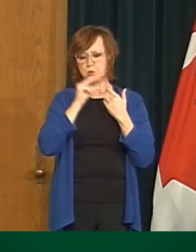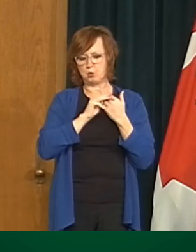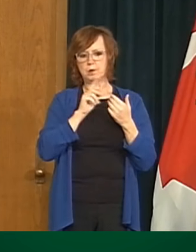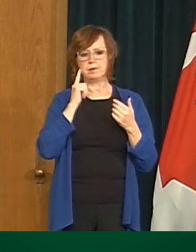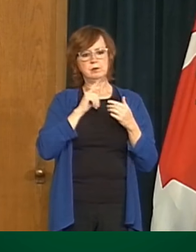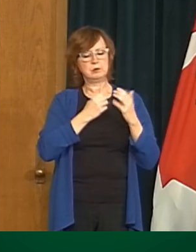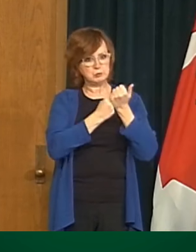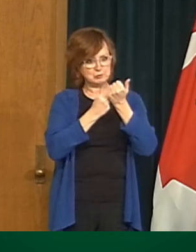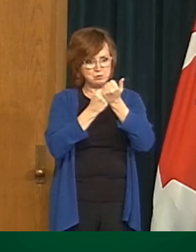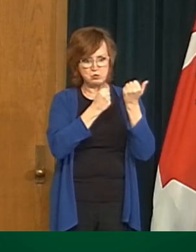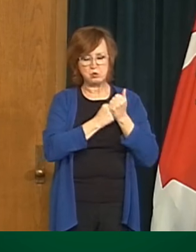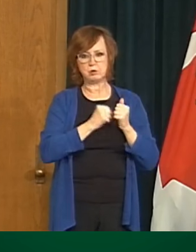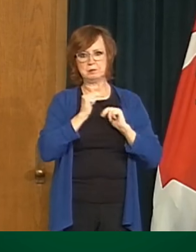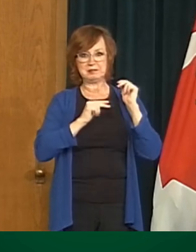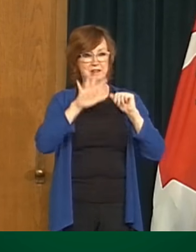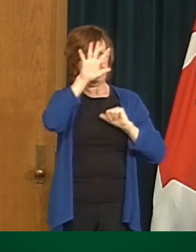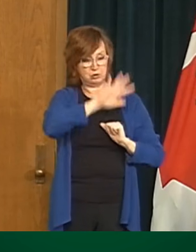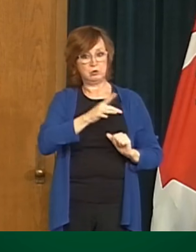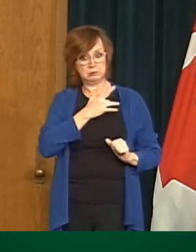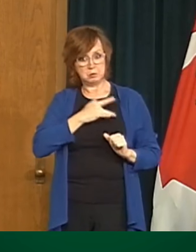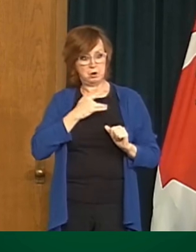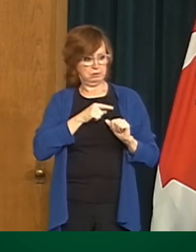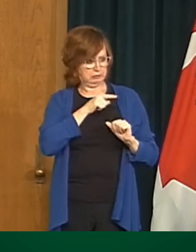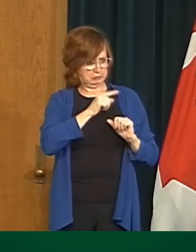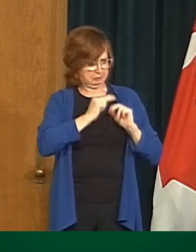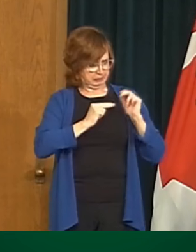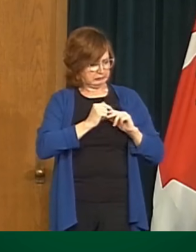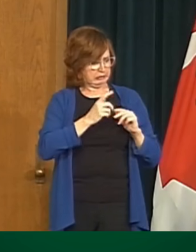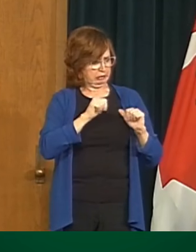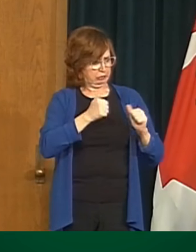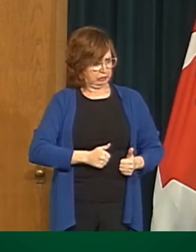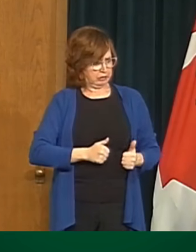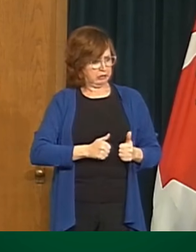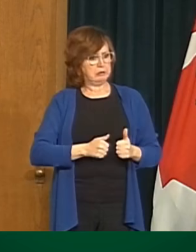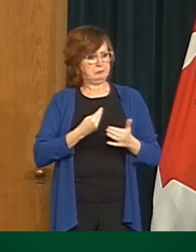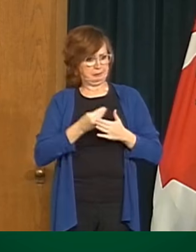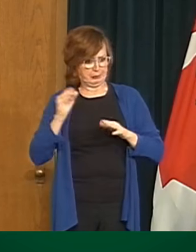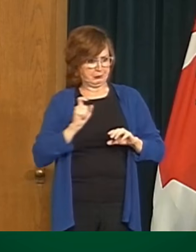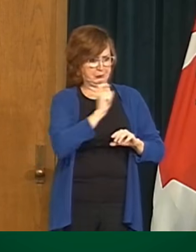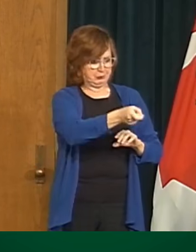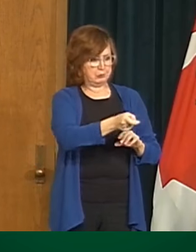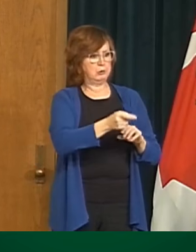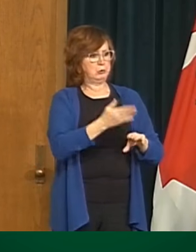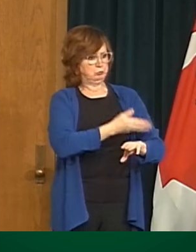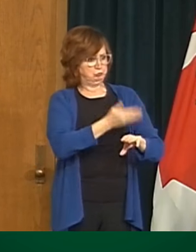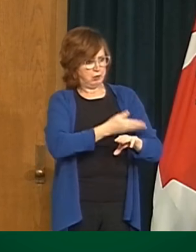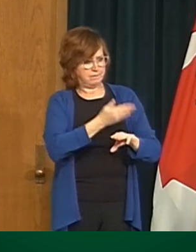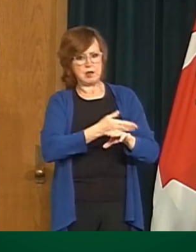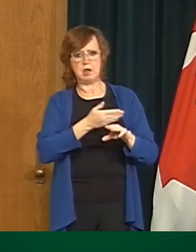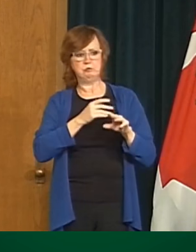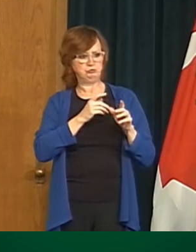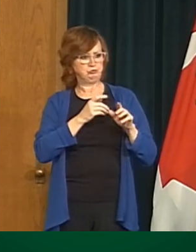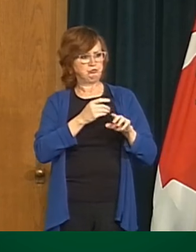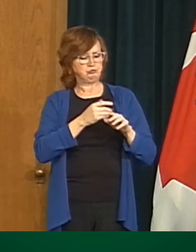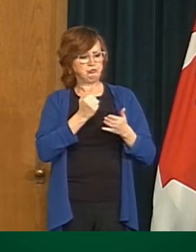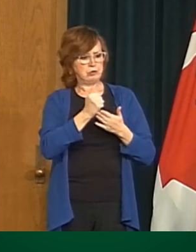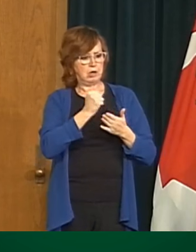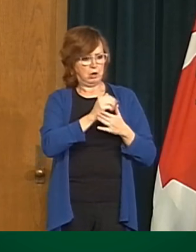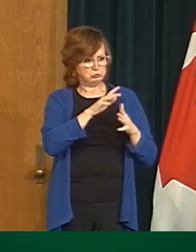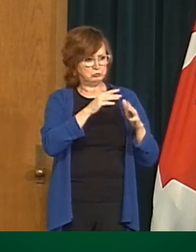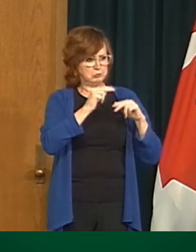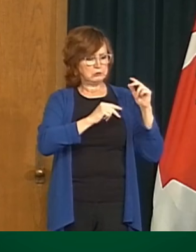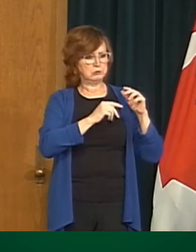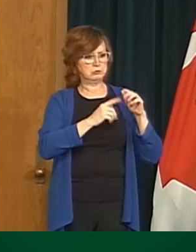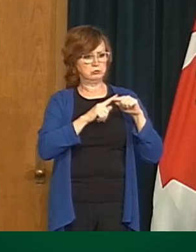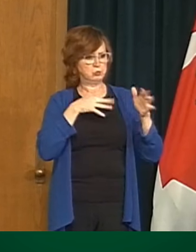across this province. And I would note that this $2 billion is in addition to the $2.7 billion Crown and